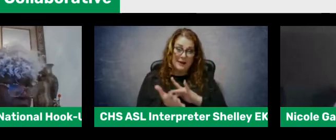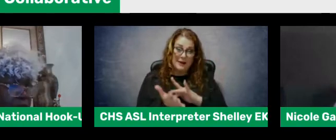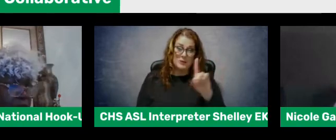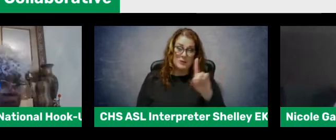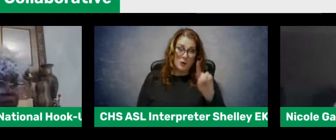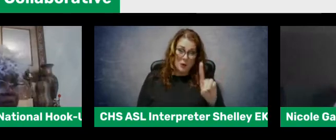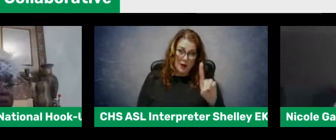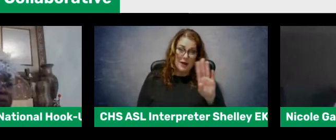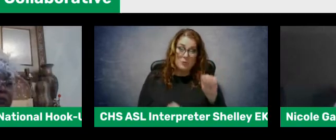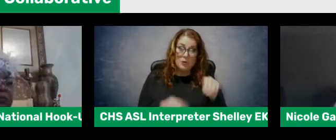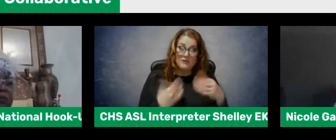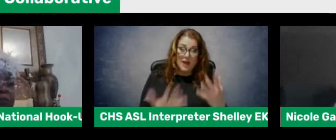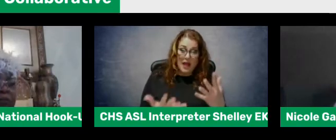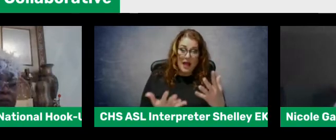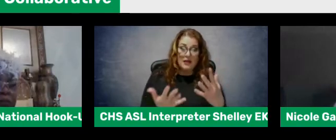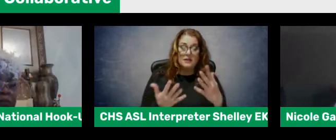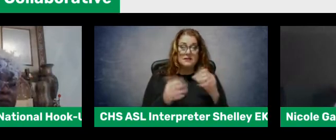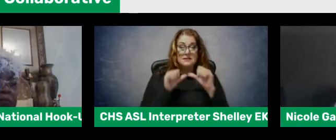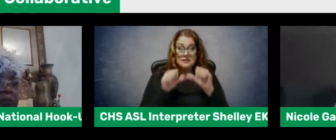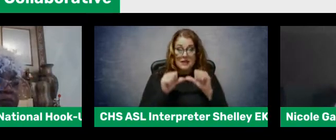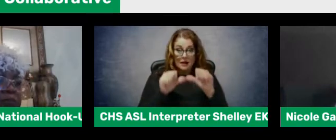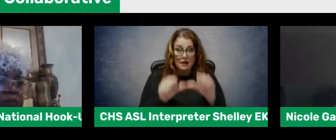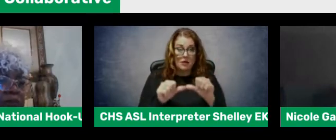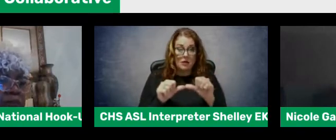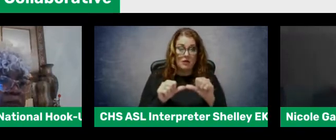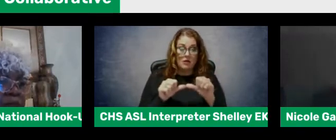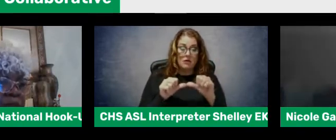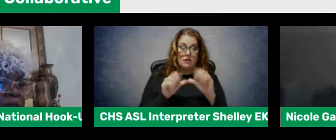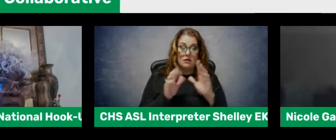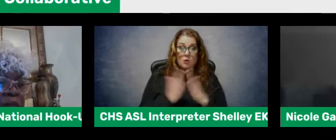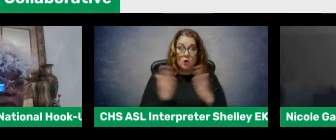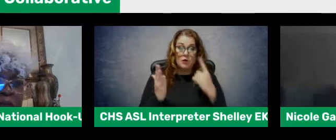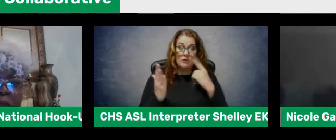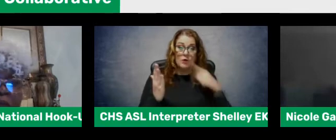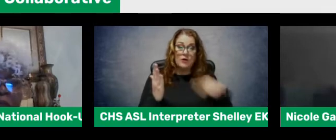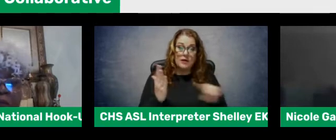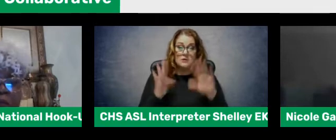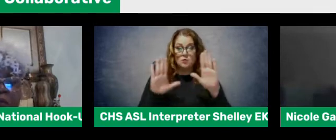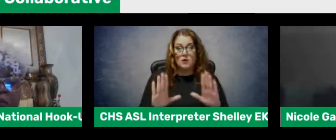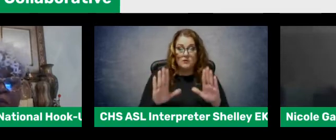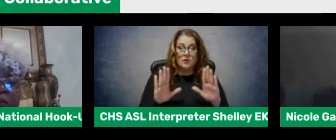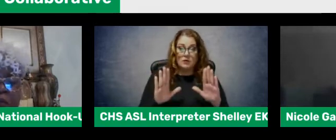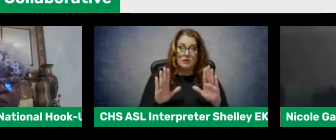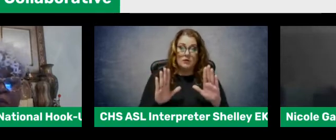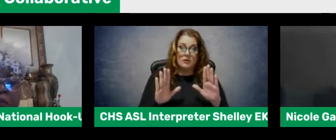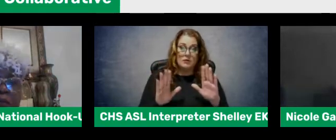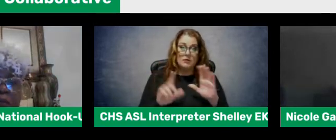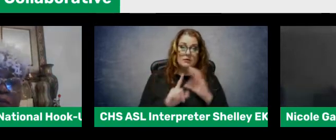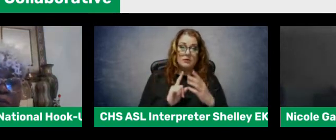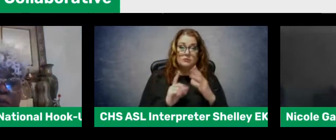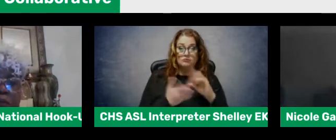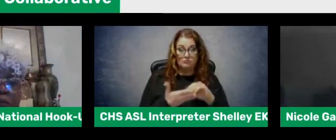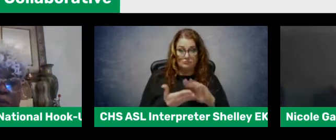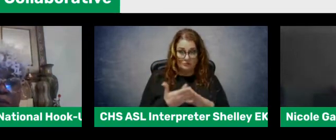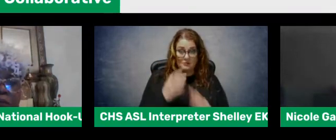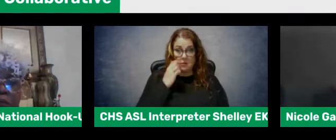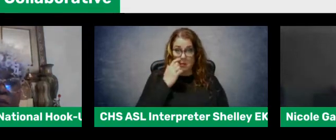kind of provide a sustainable cookbook for these wonderful cultural meals.